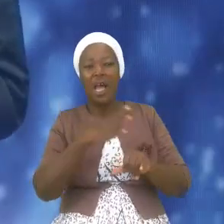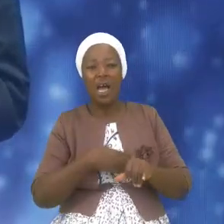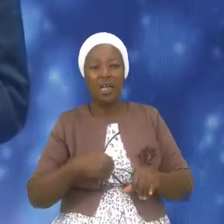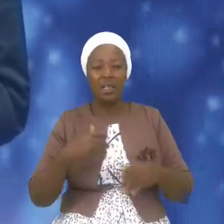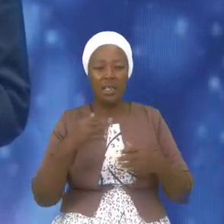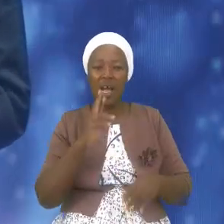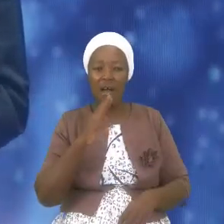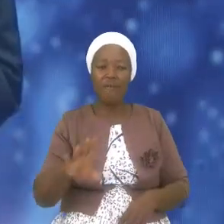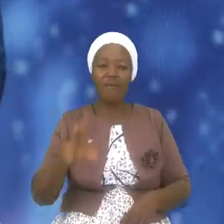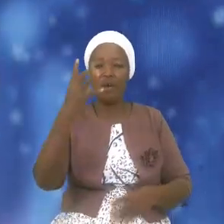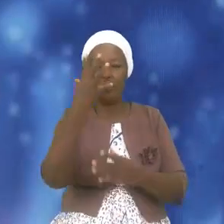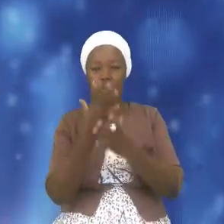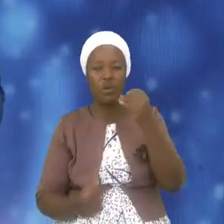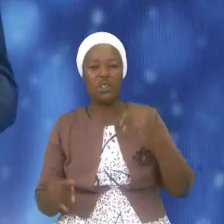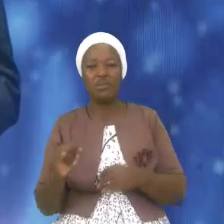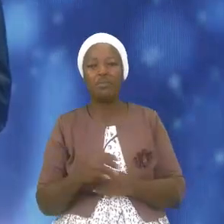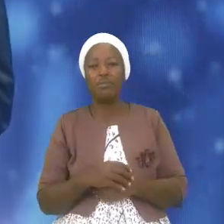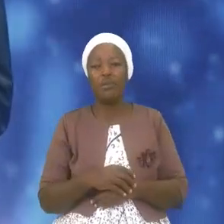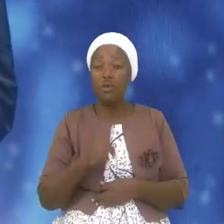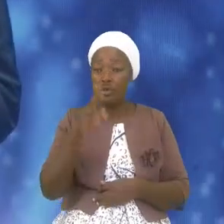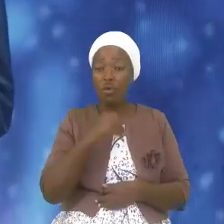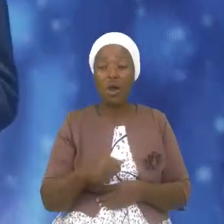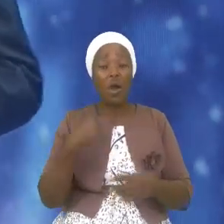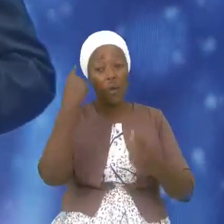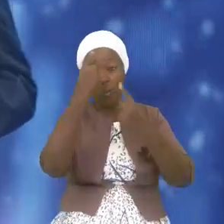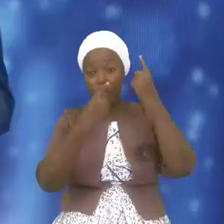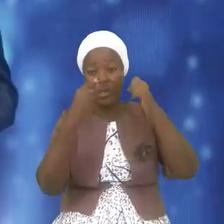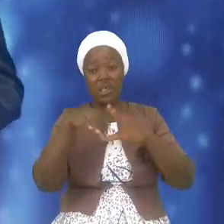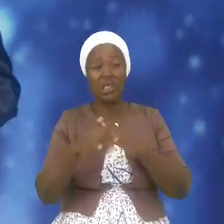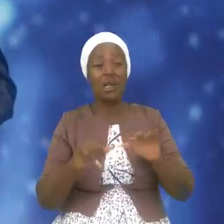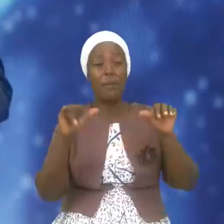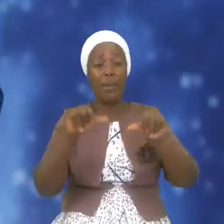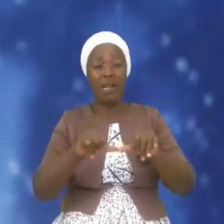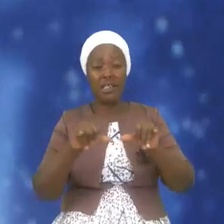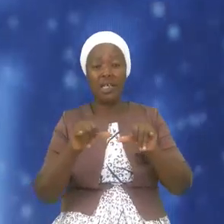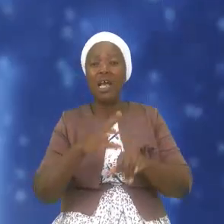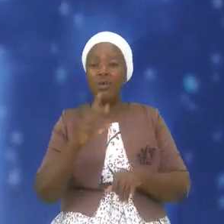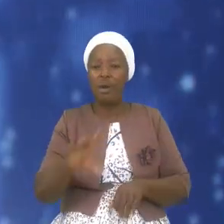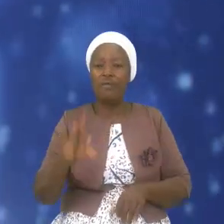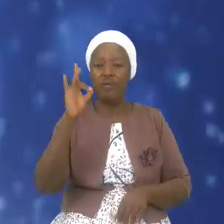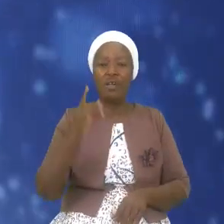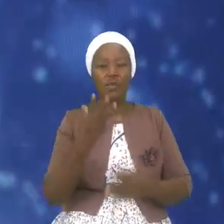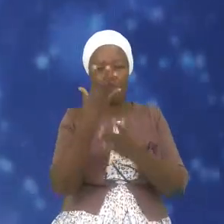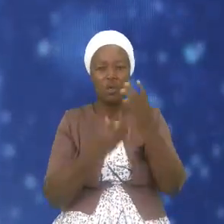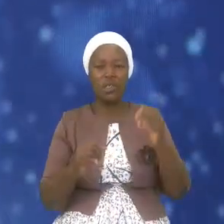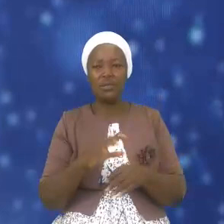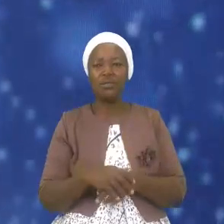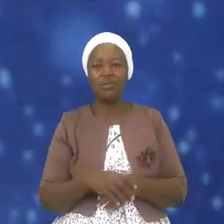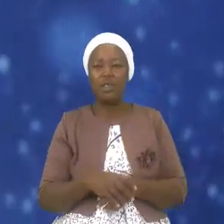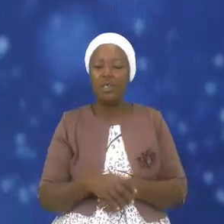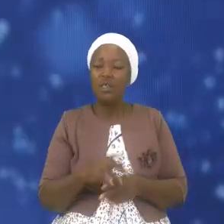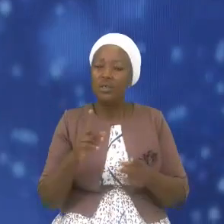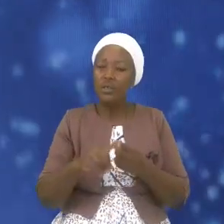in the balances and you have found wanting. To be wanting means you lack. You don't have